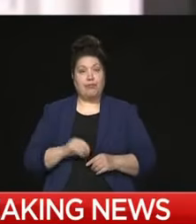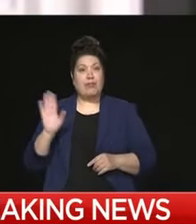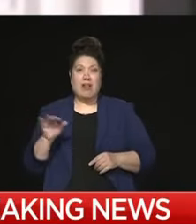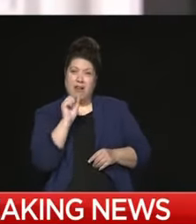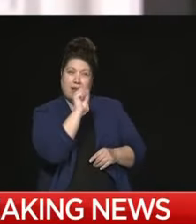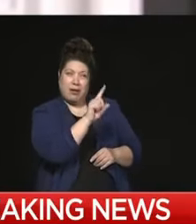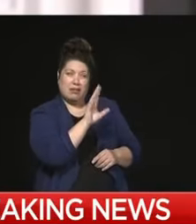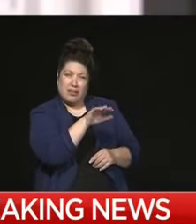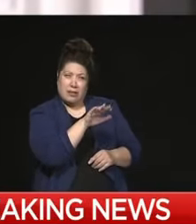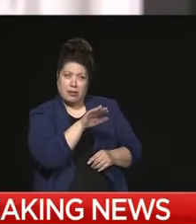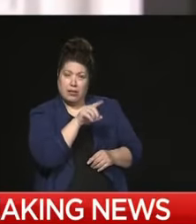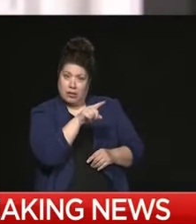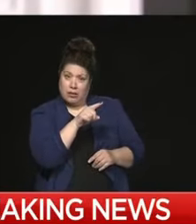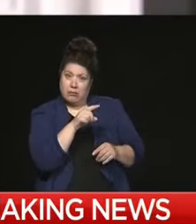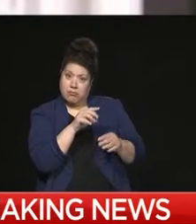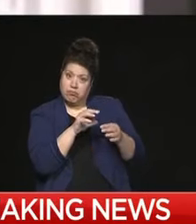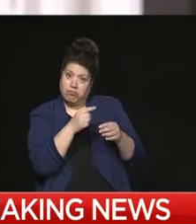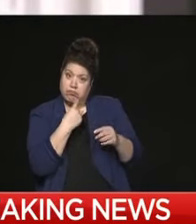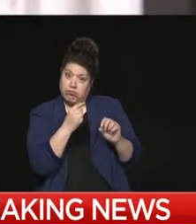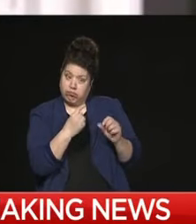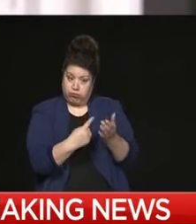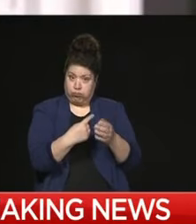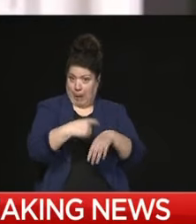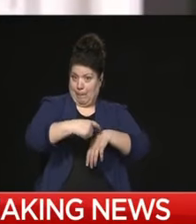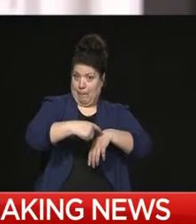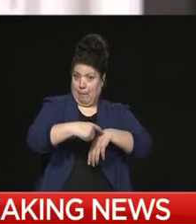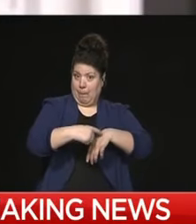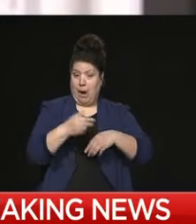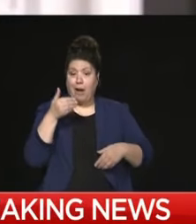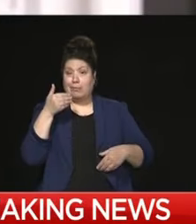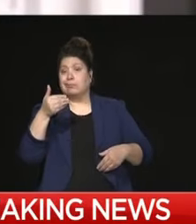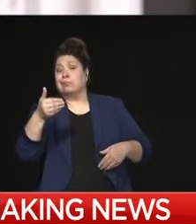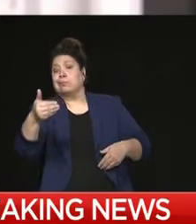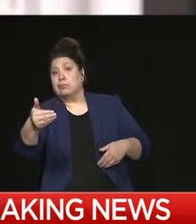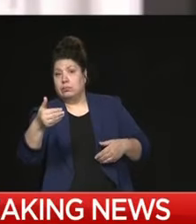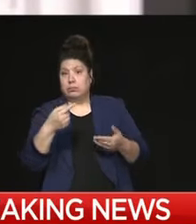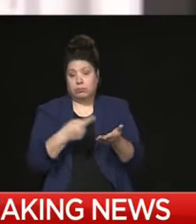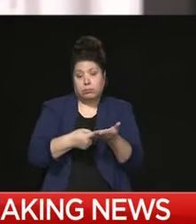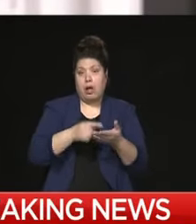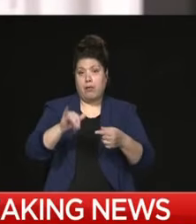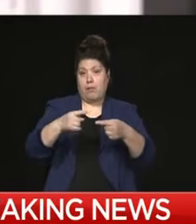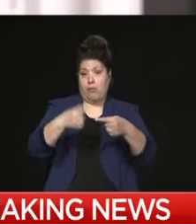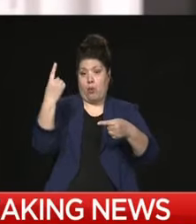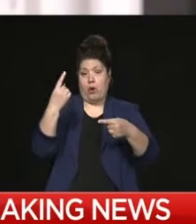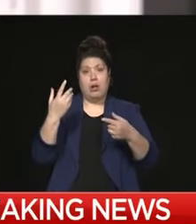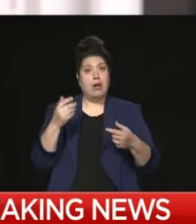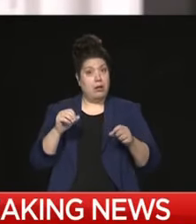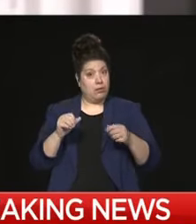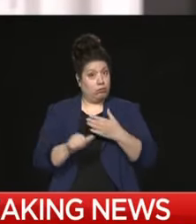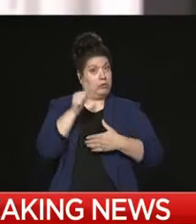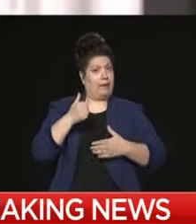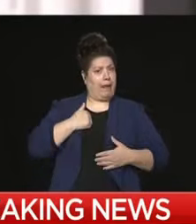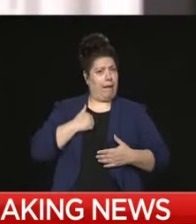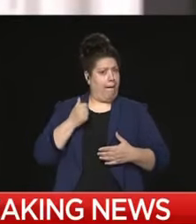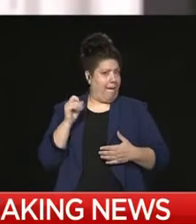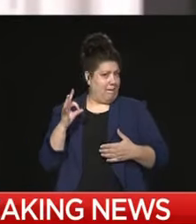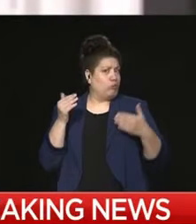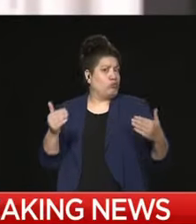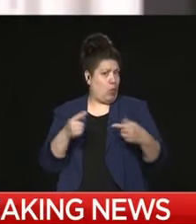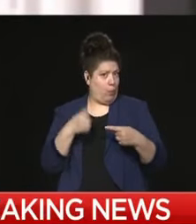amount of time, I guess, to having this border discussion. What is the danger to Canada to opening that border? We are having